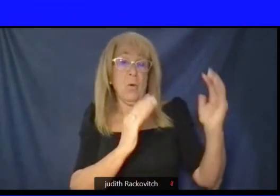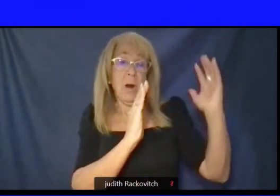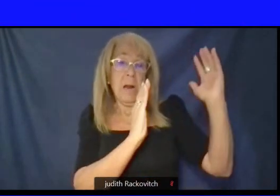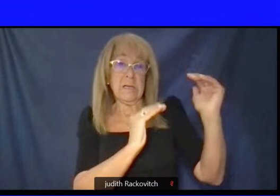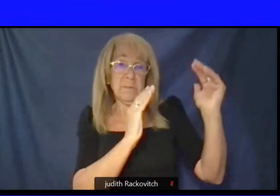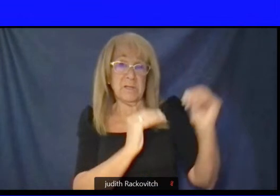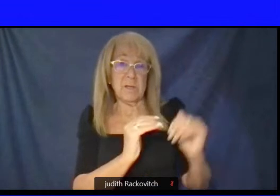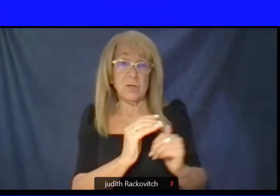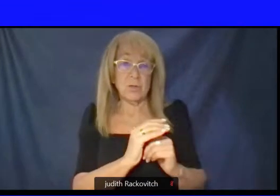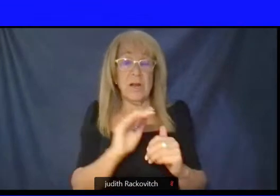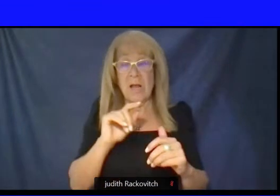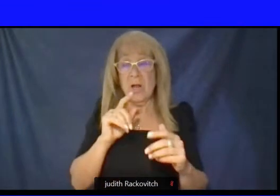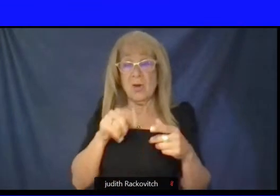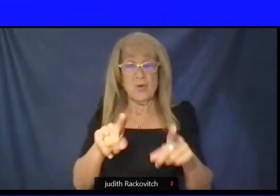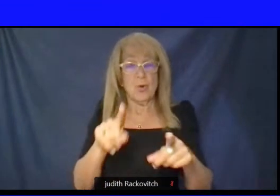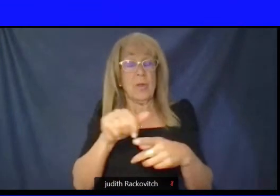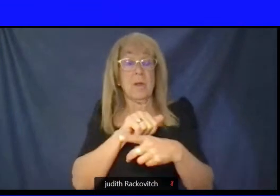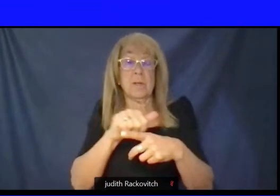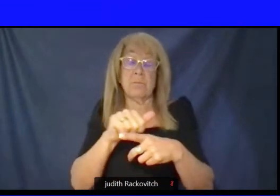or experiences?